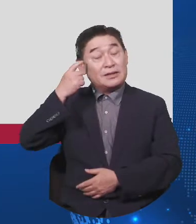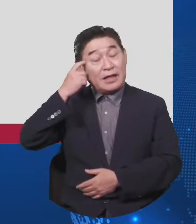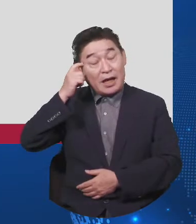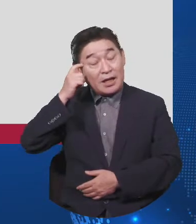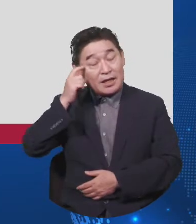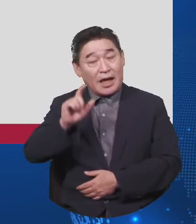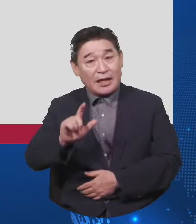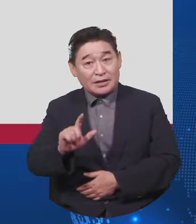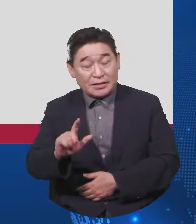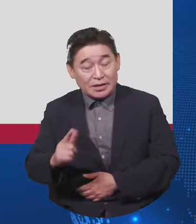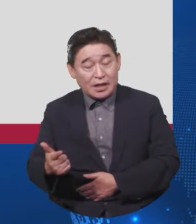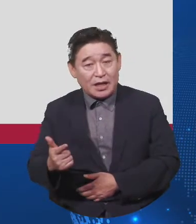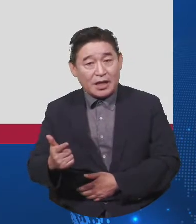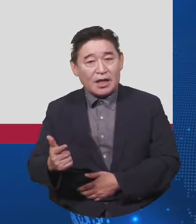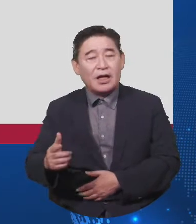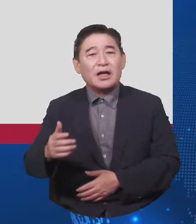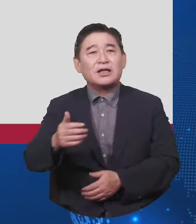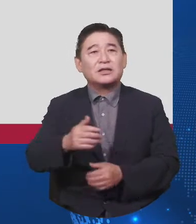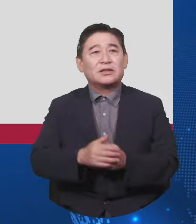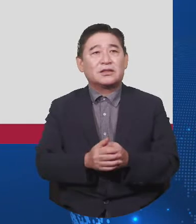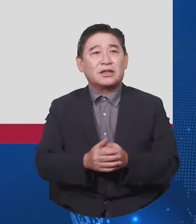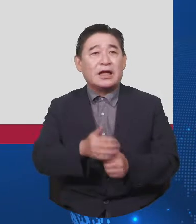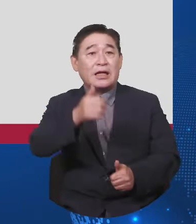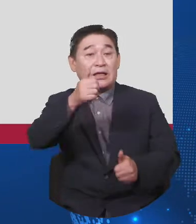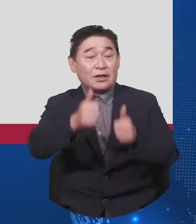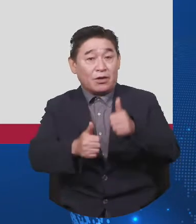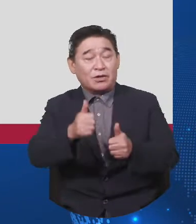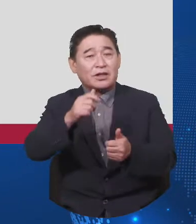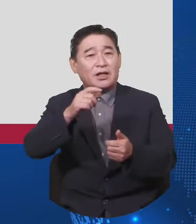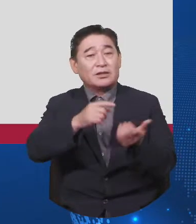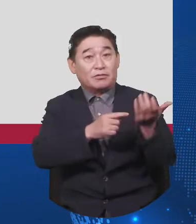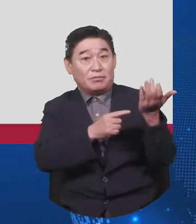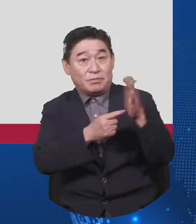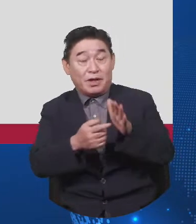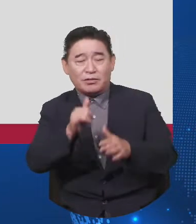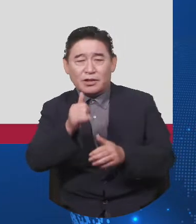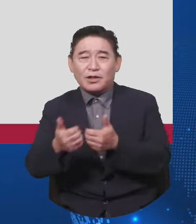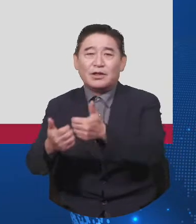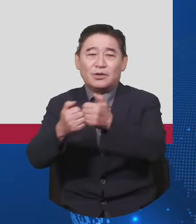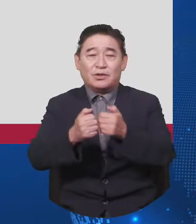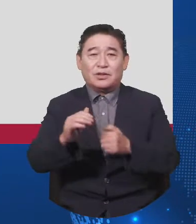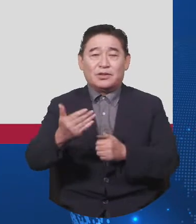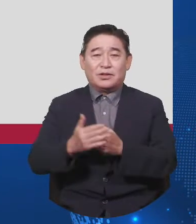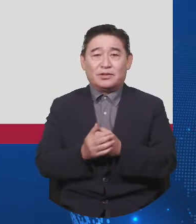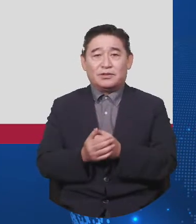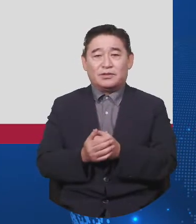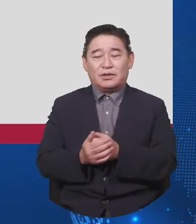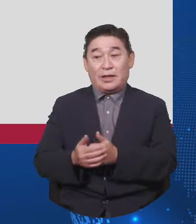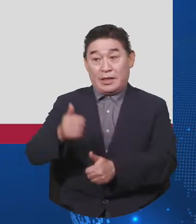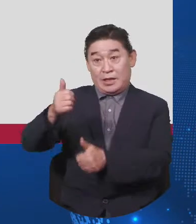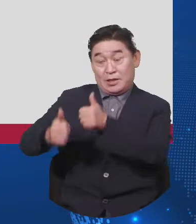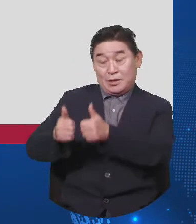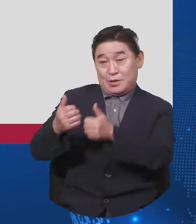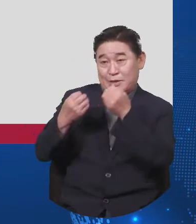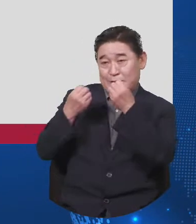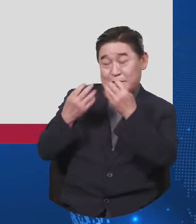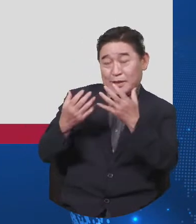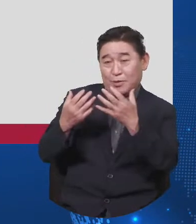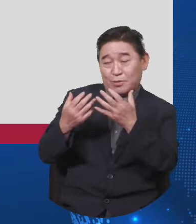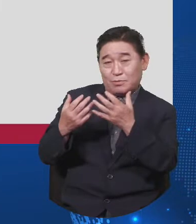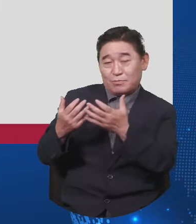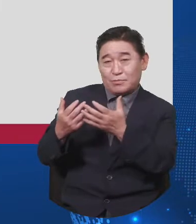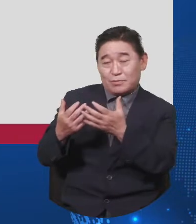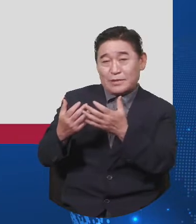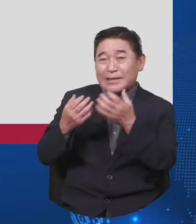very much, and that's quite the new context about competition. I would assume that